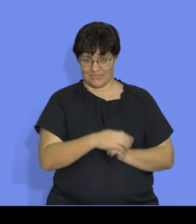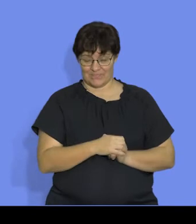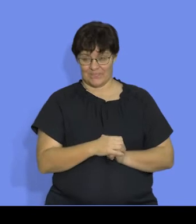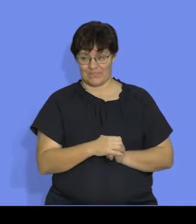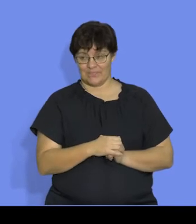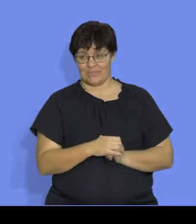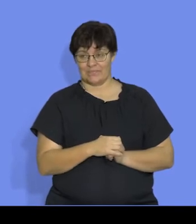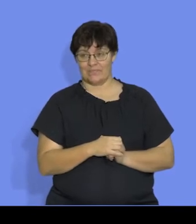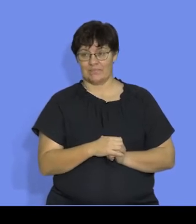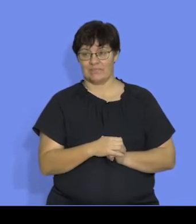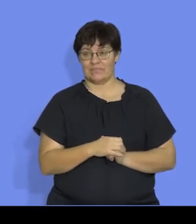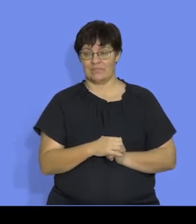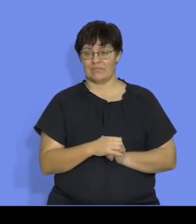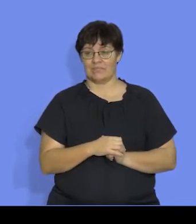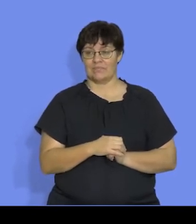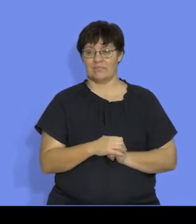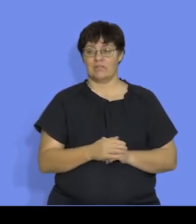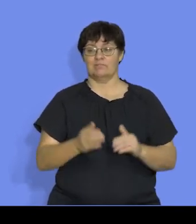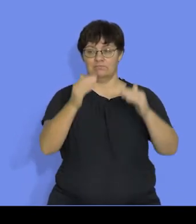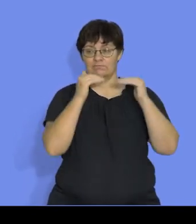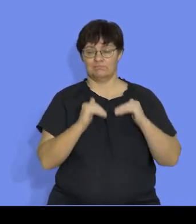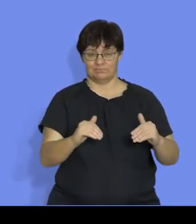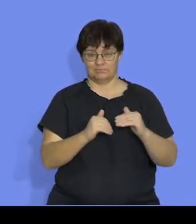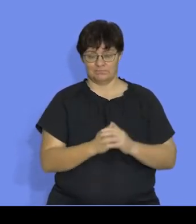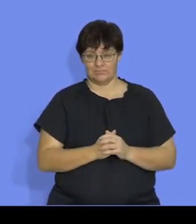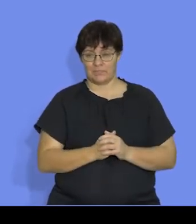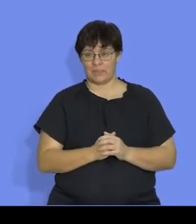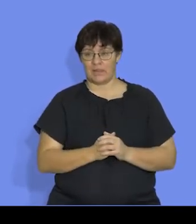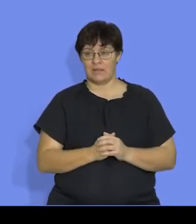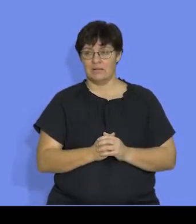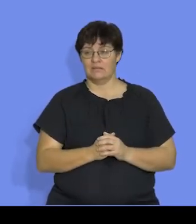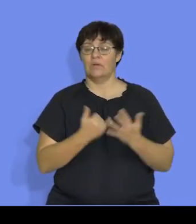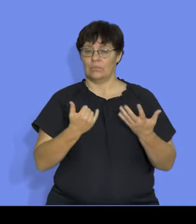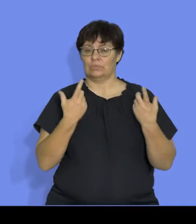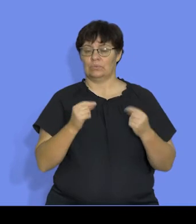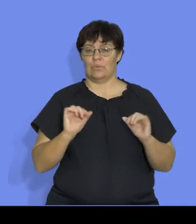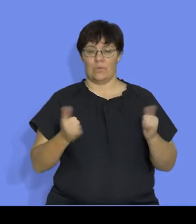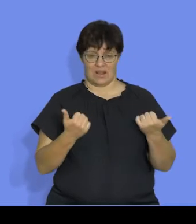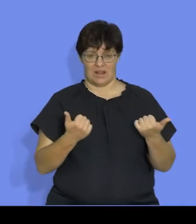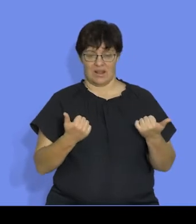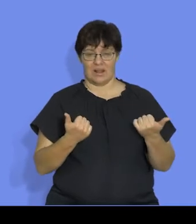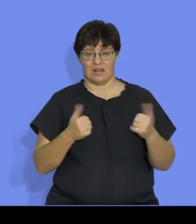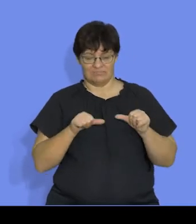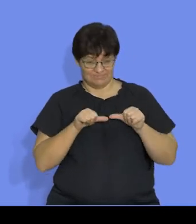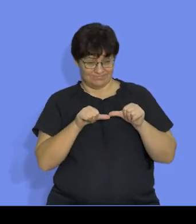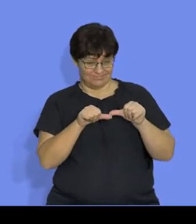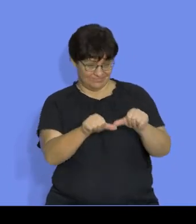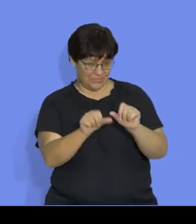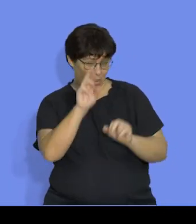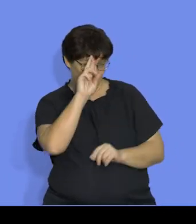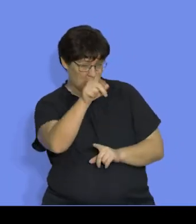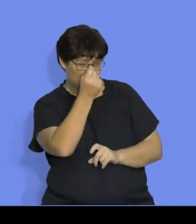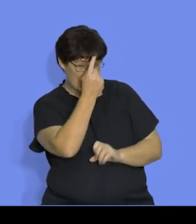sequence. Let's move on to C, everybody. We are doing well. Thank you for staying with me. I hope this is